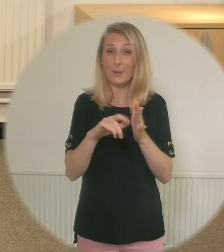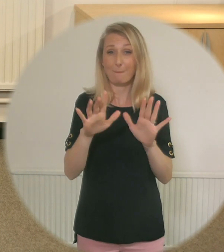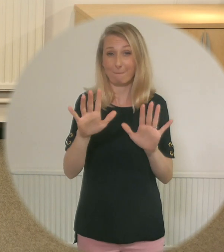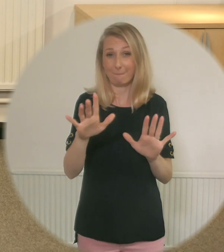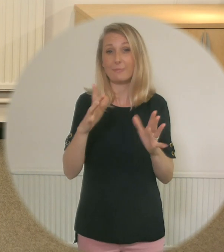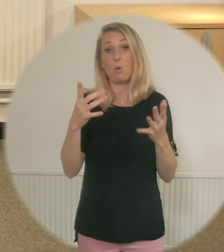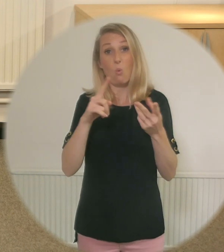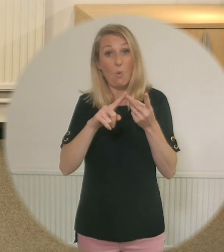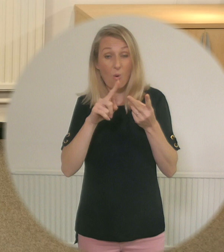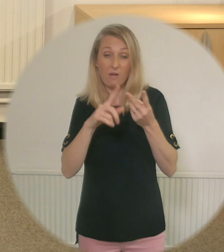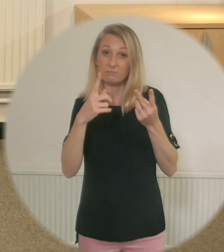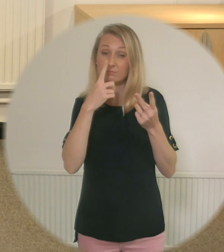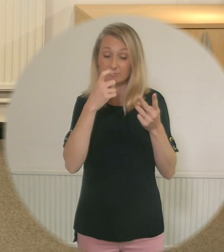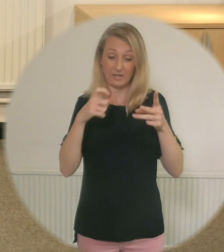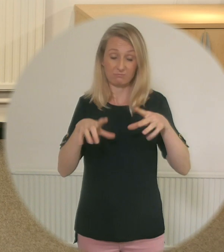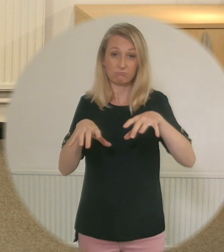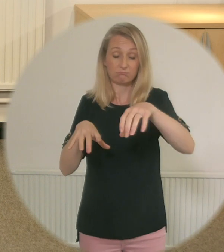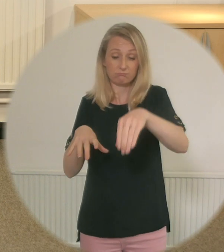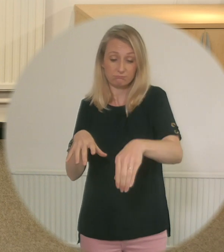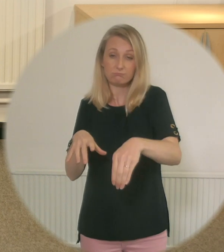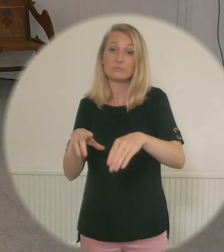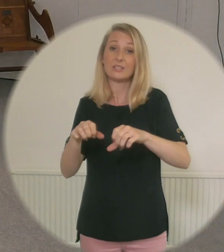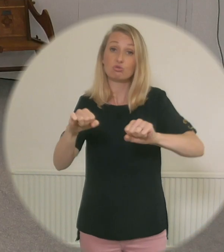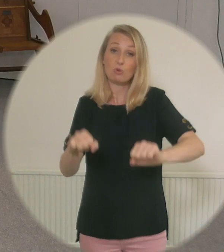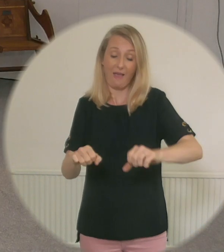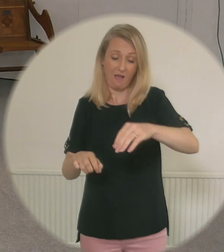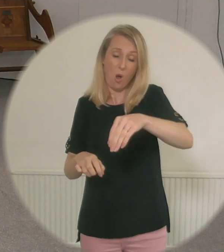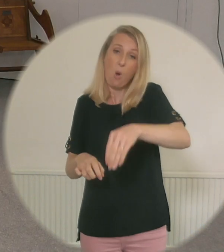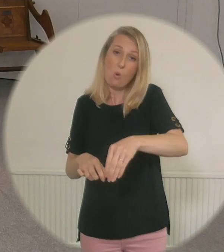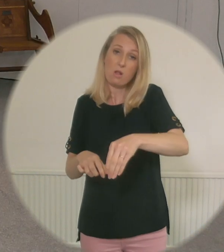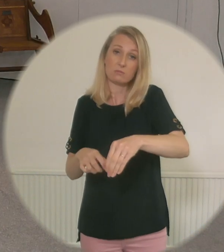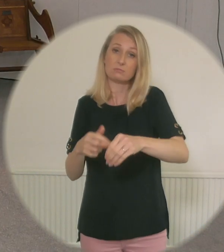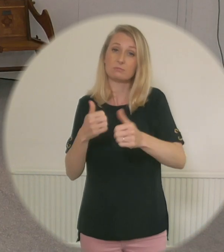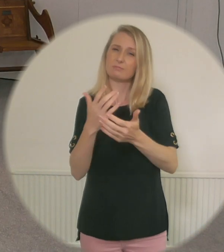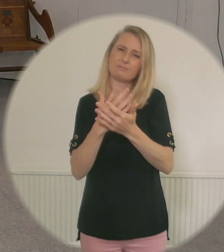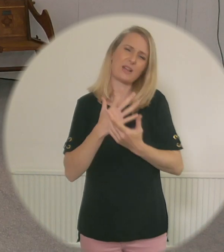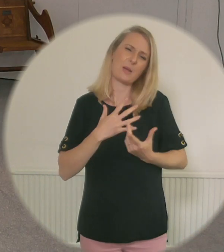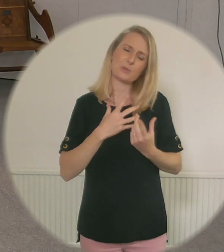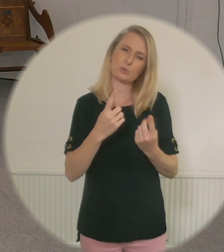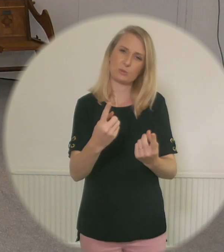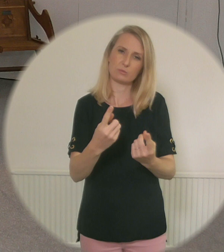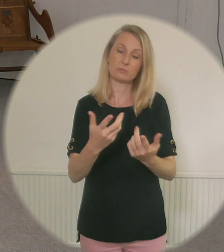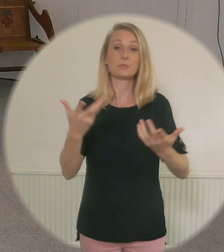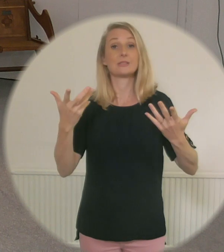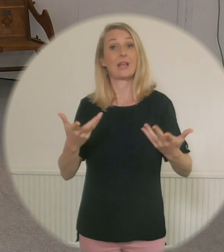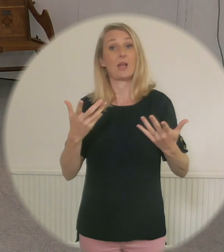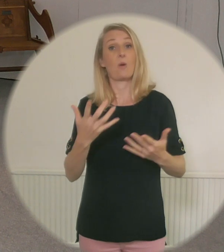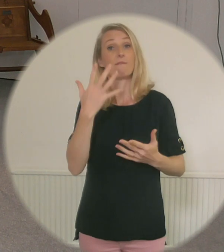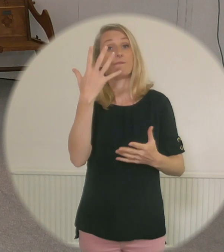on the chair if that's better for you. Wherever you choose to be with your arms, we're going to take 5 breaths here.